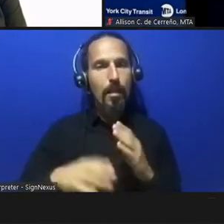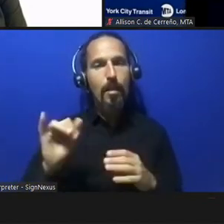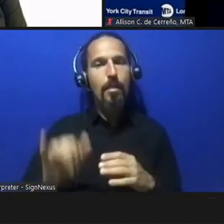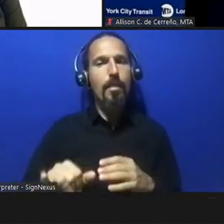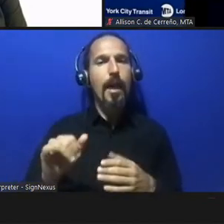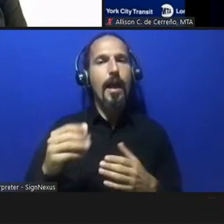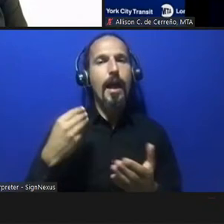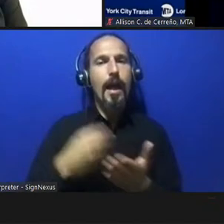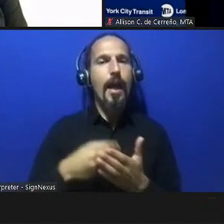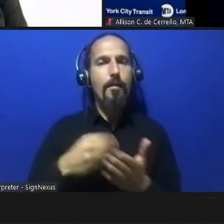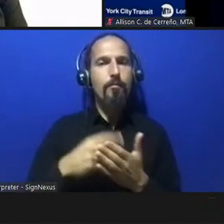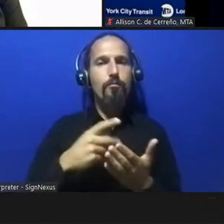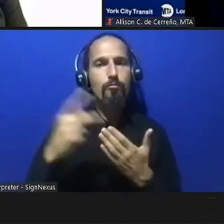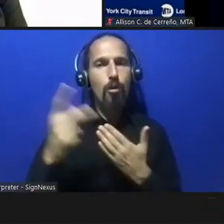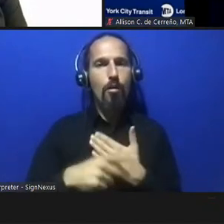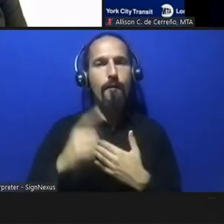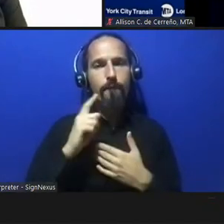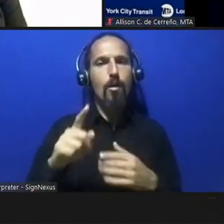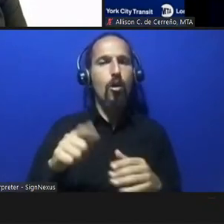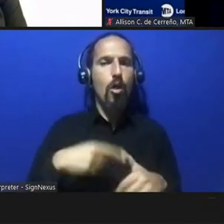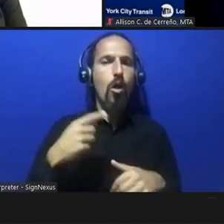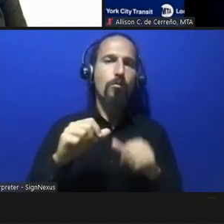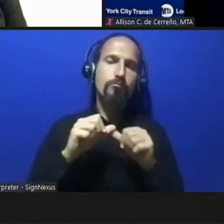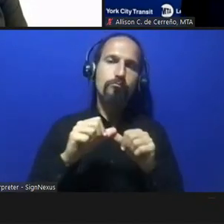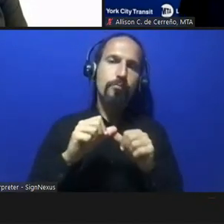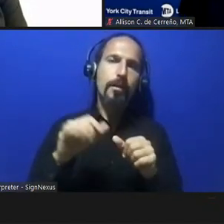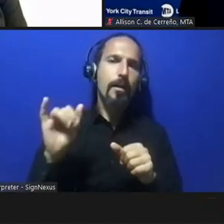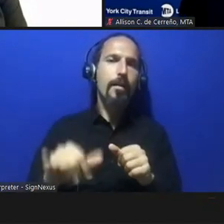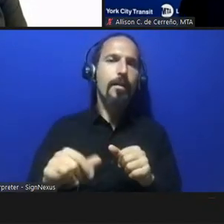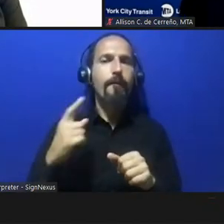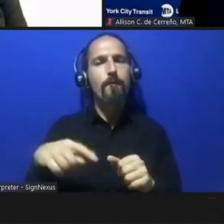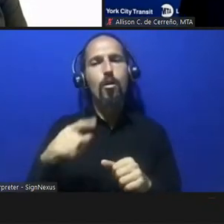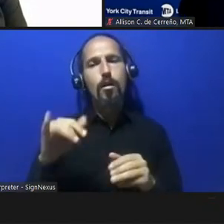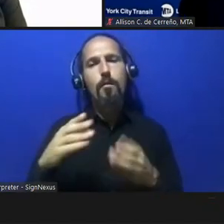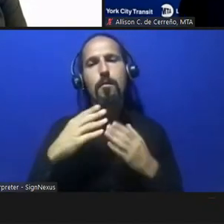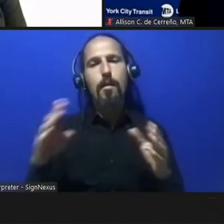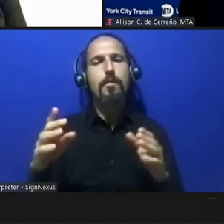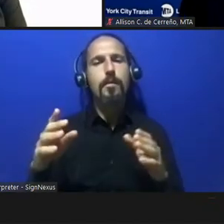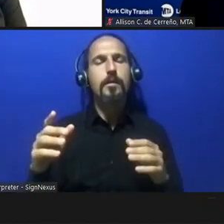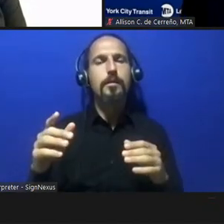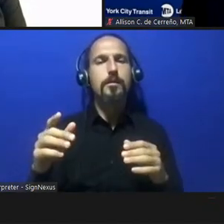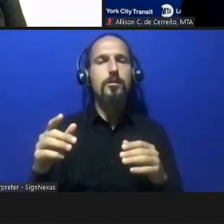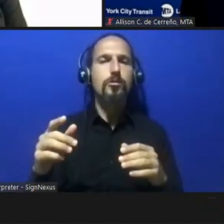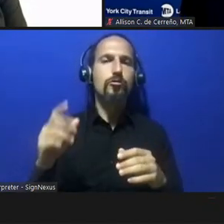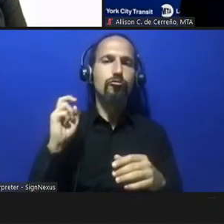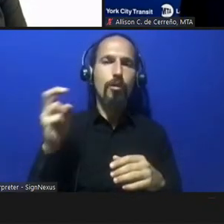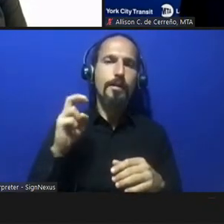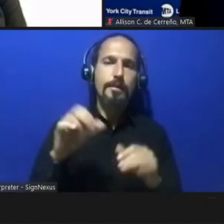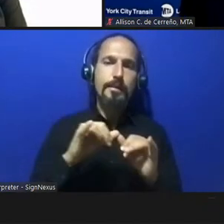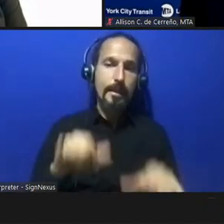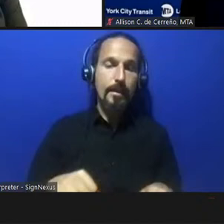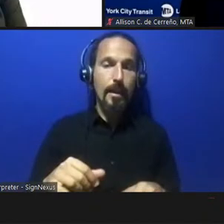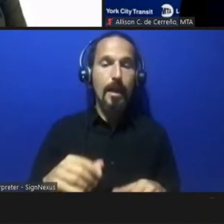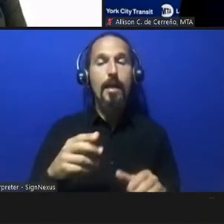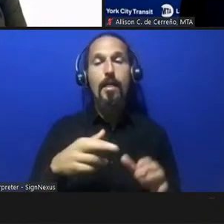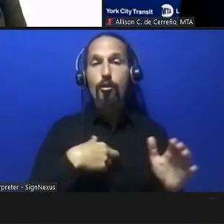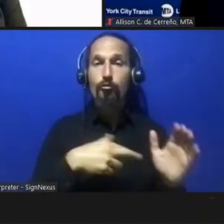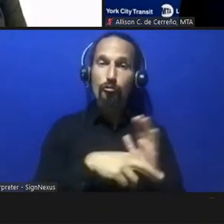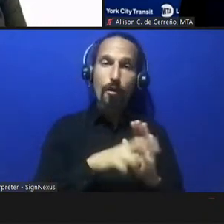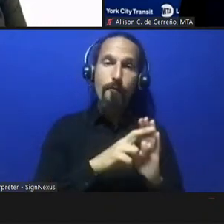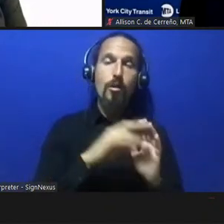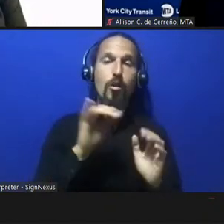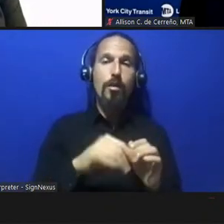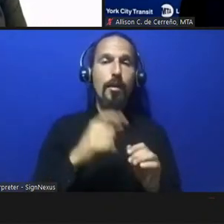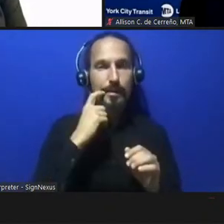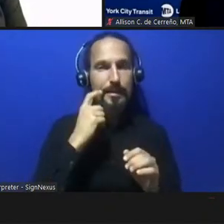program to improve long-standing issues plaguing our public transit systems that said after review of the recent draft of the